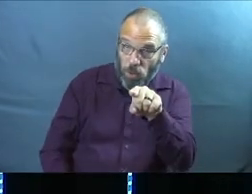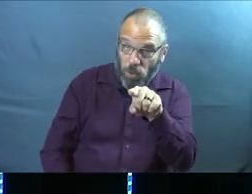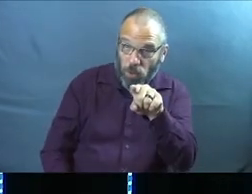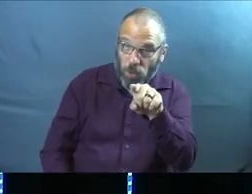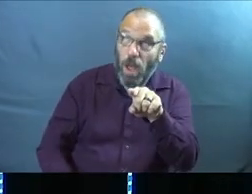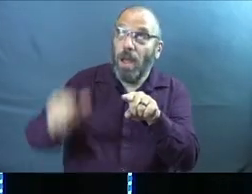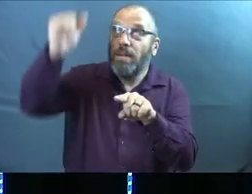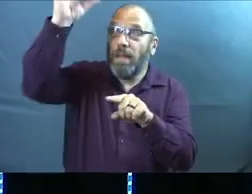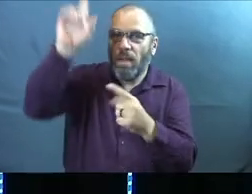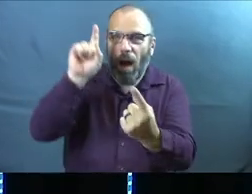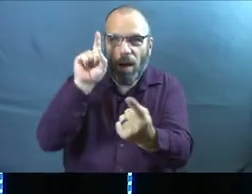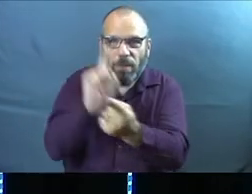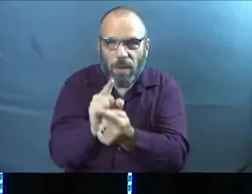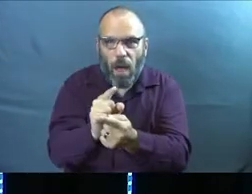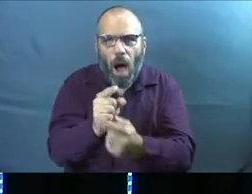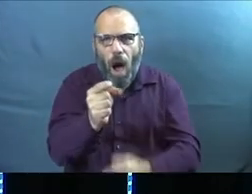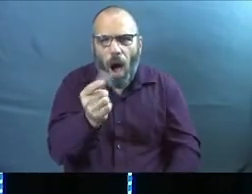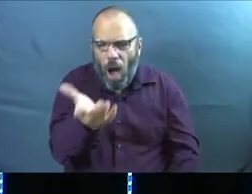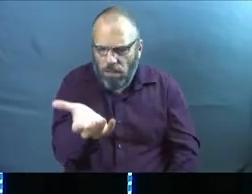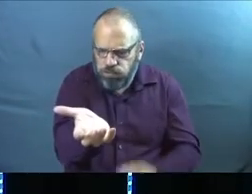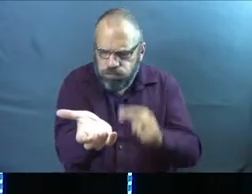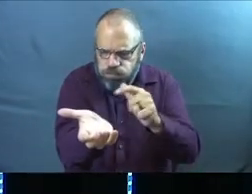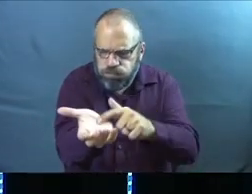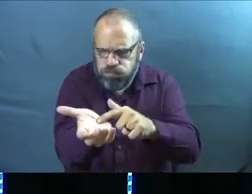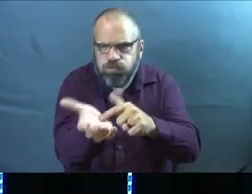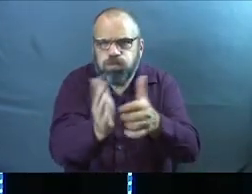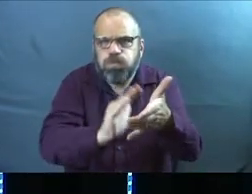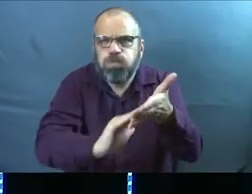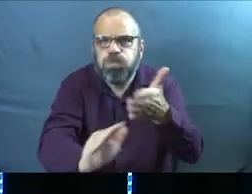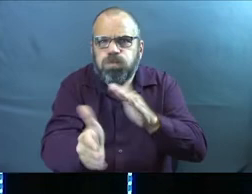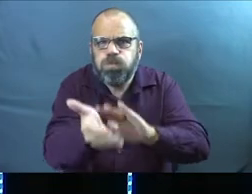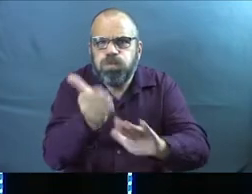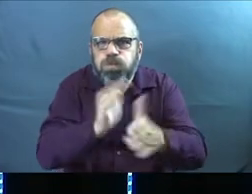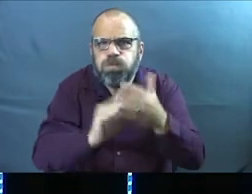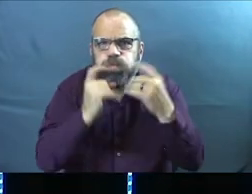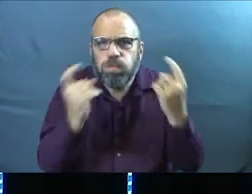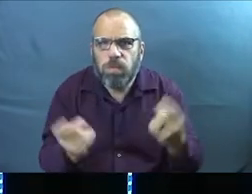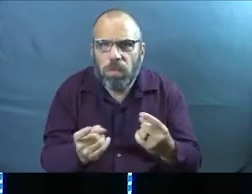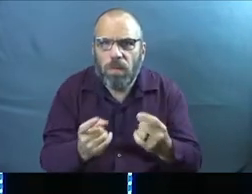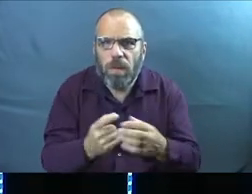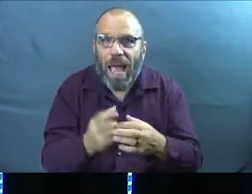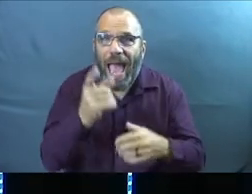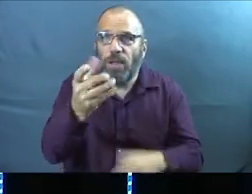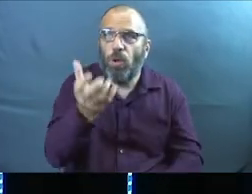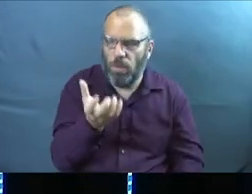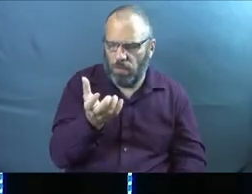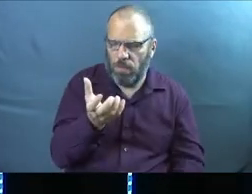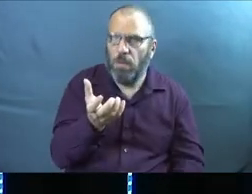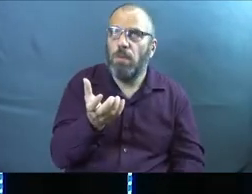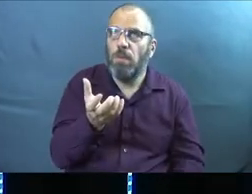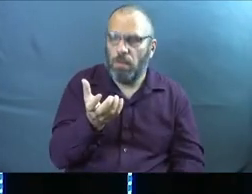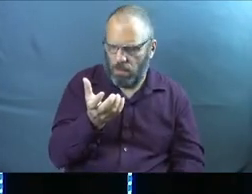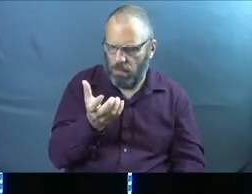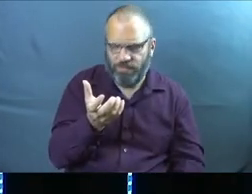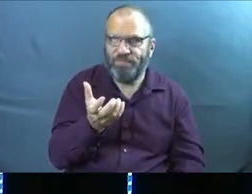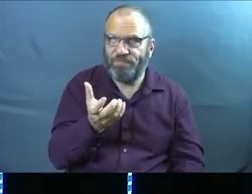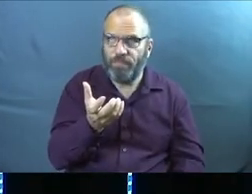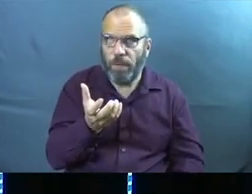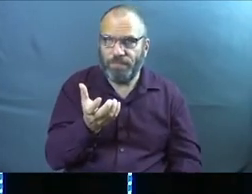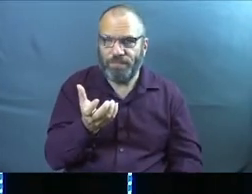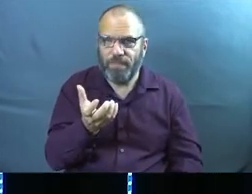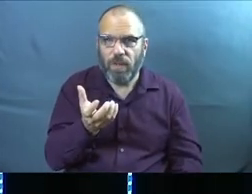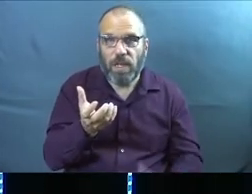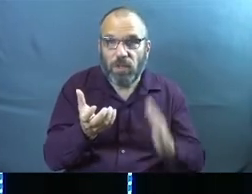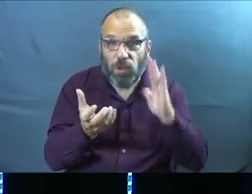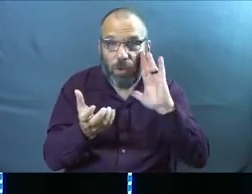Did God come along and offer you an amazing forgiveness? And did you hijack the process and not even know that you did? Because you didn't know